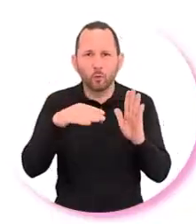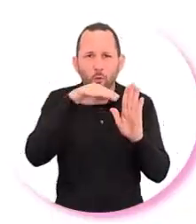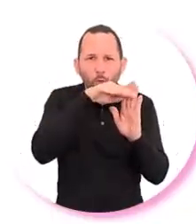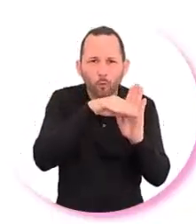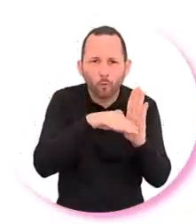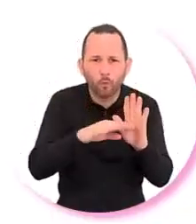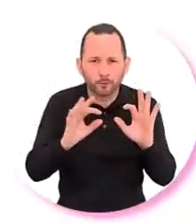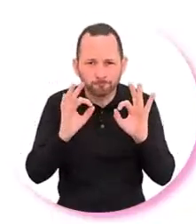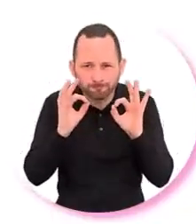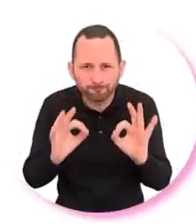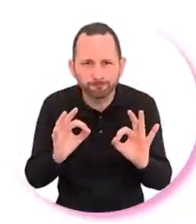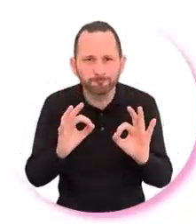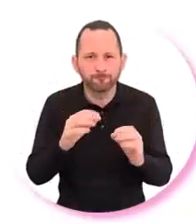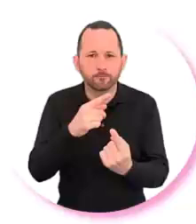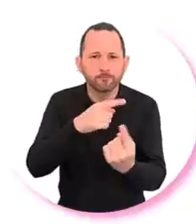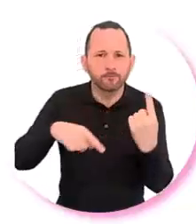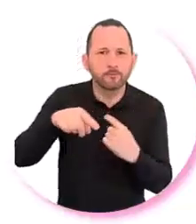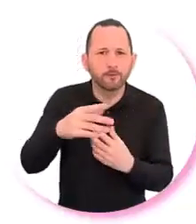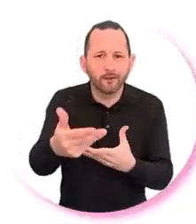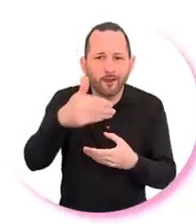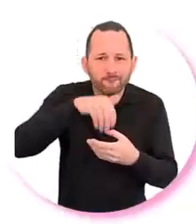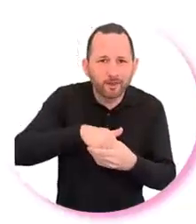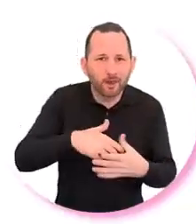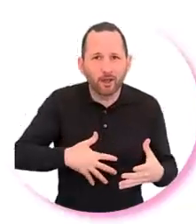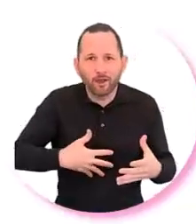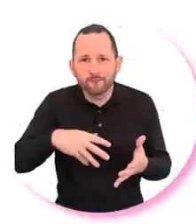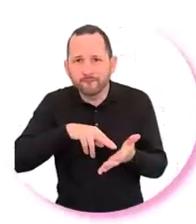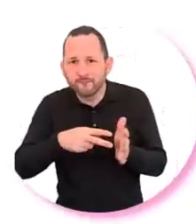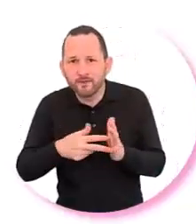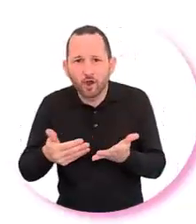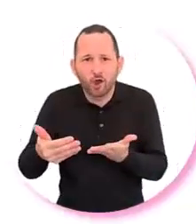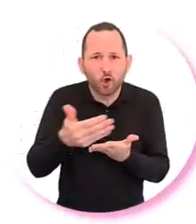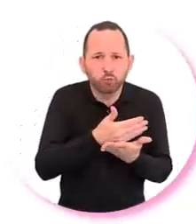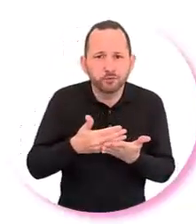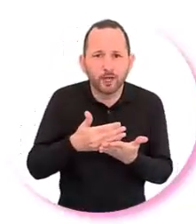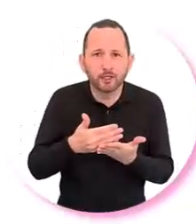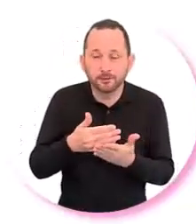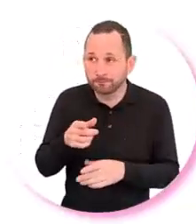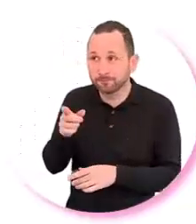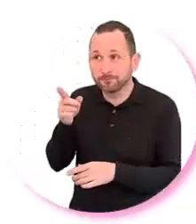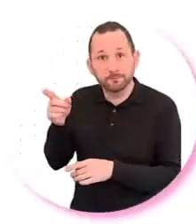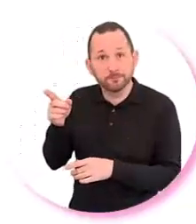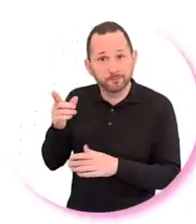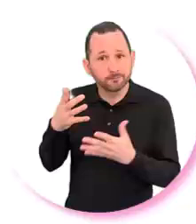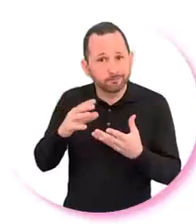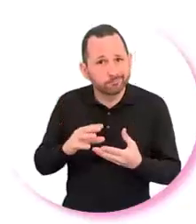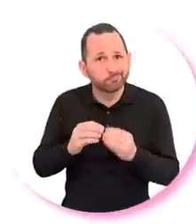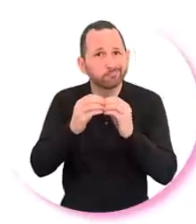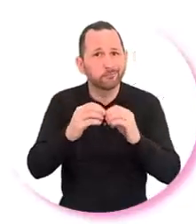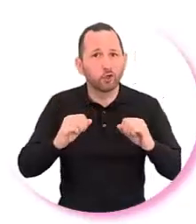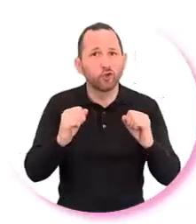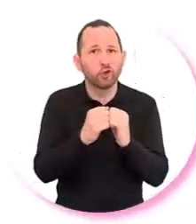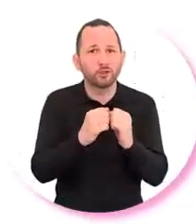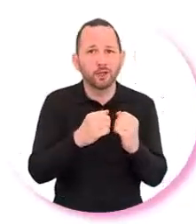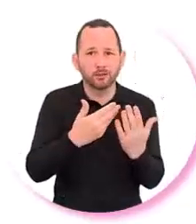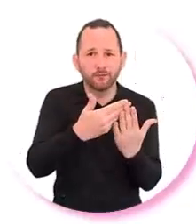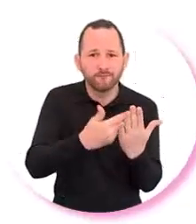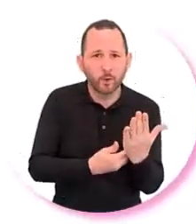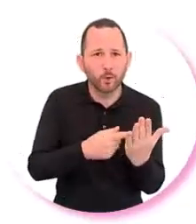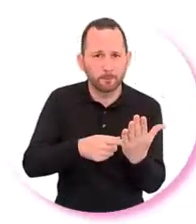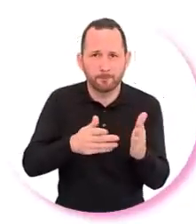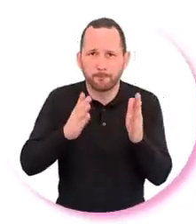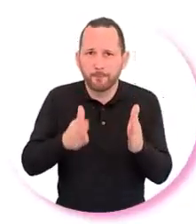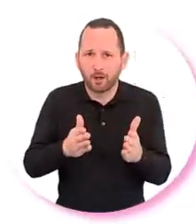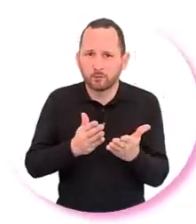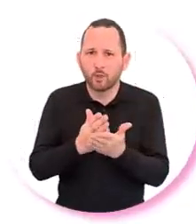for everyone undergoing fertility treatment. The HFEA has created specific consent forms that are required by law.